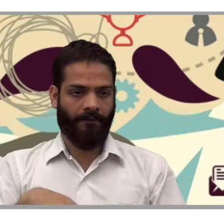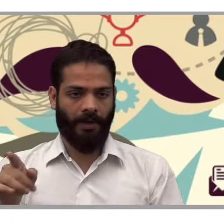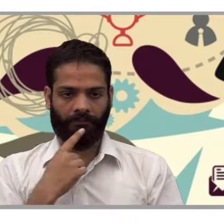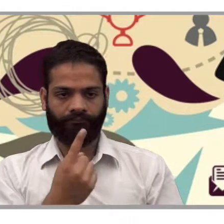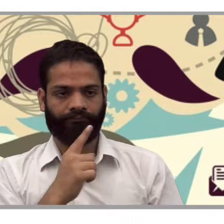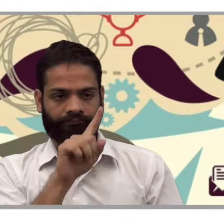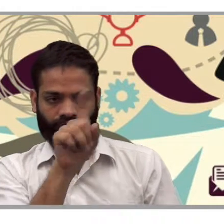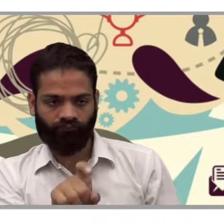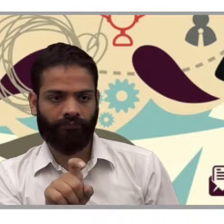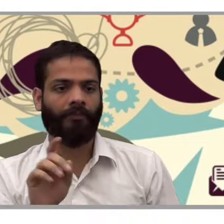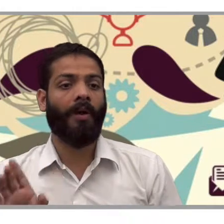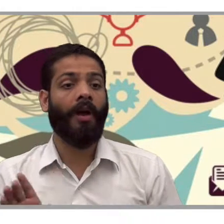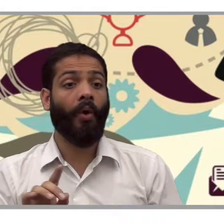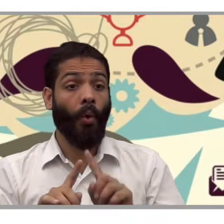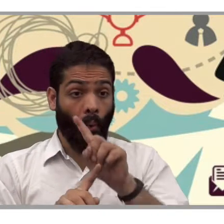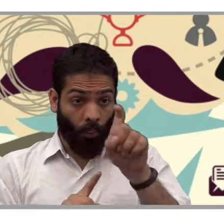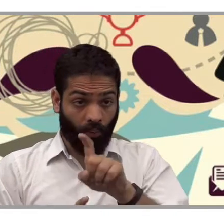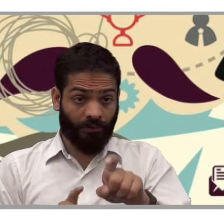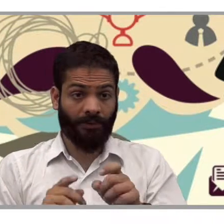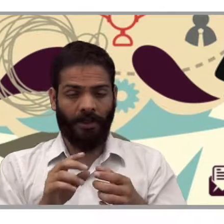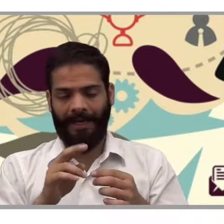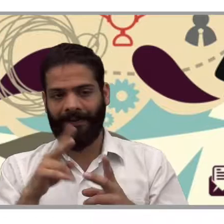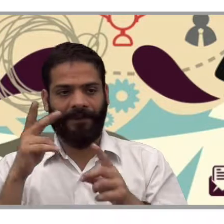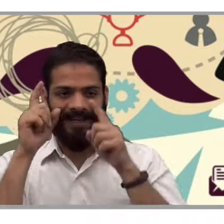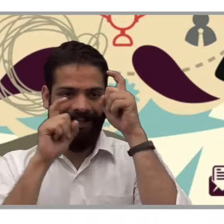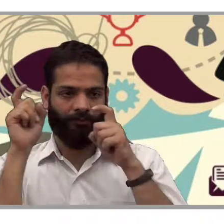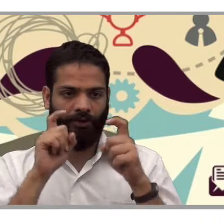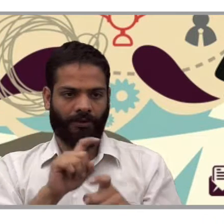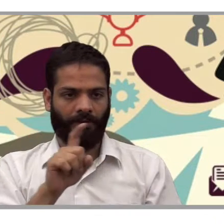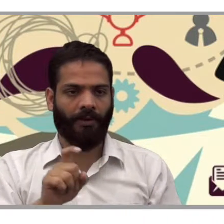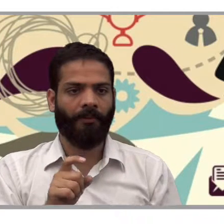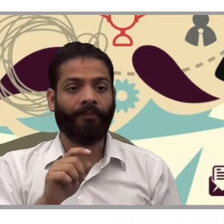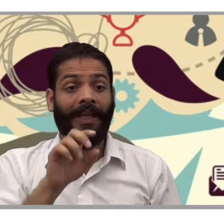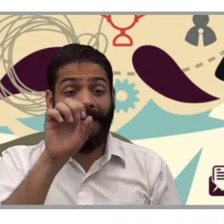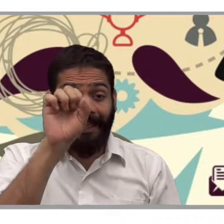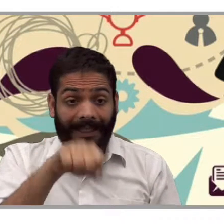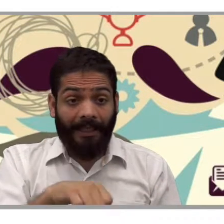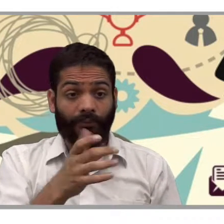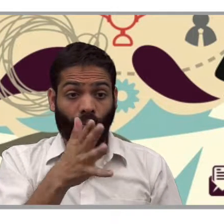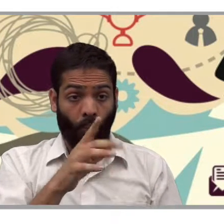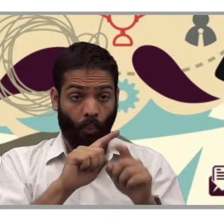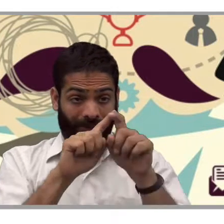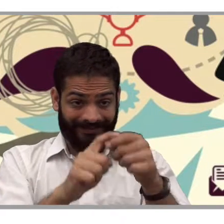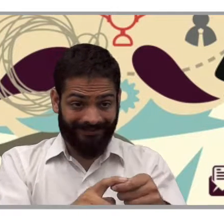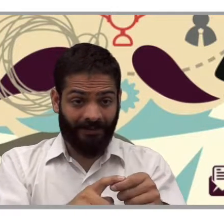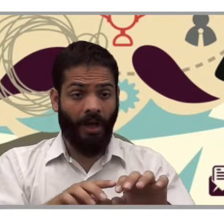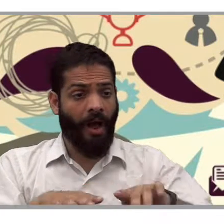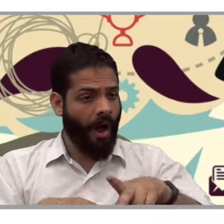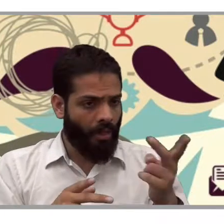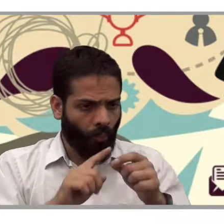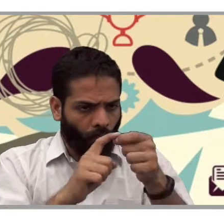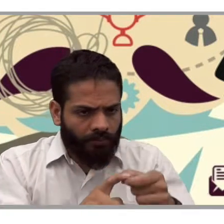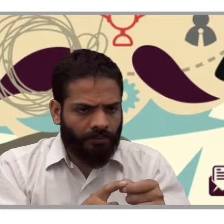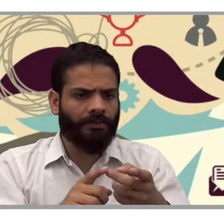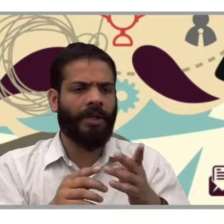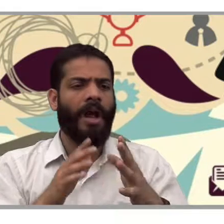In the yes-no question, the word order of the sentence is the same as in the declarative, but with a